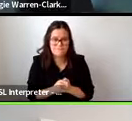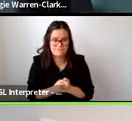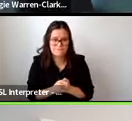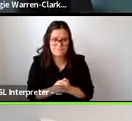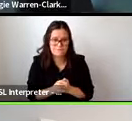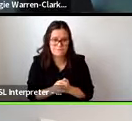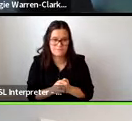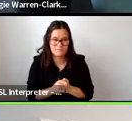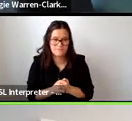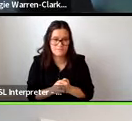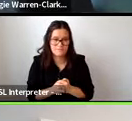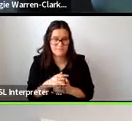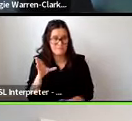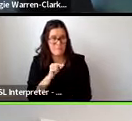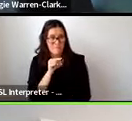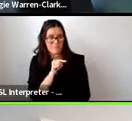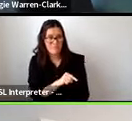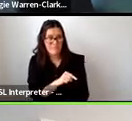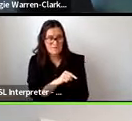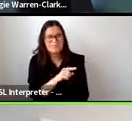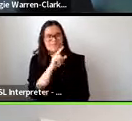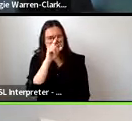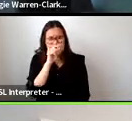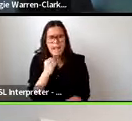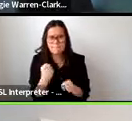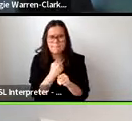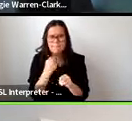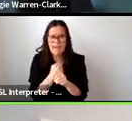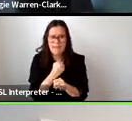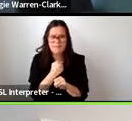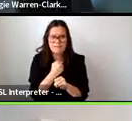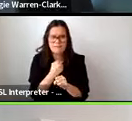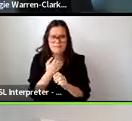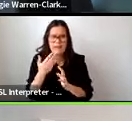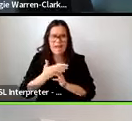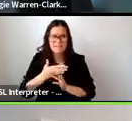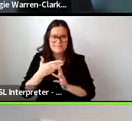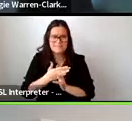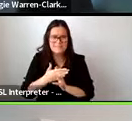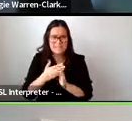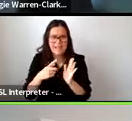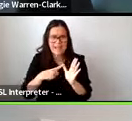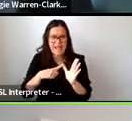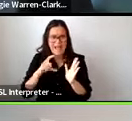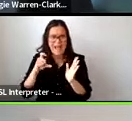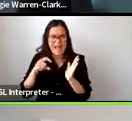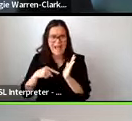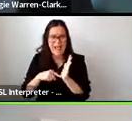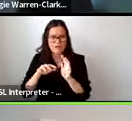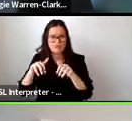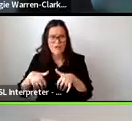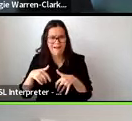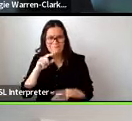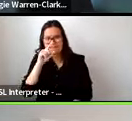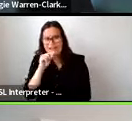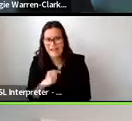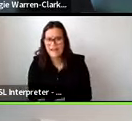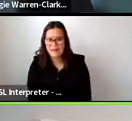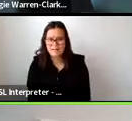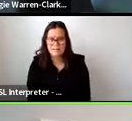produce a working draft of an Accessibility Act. There's a wealth of information.